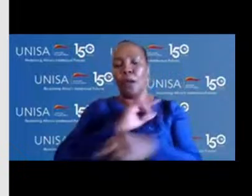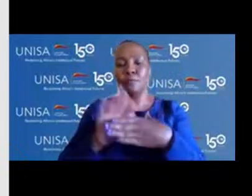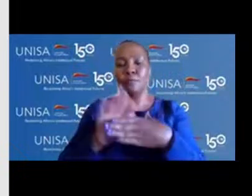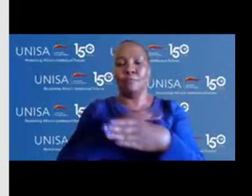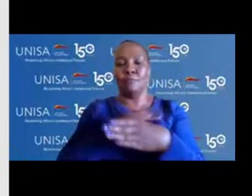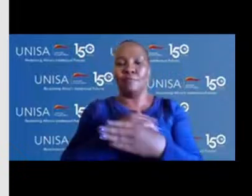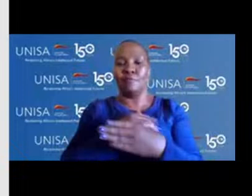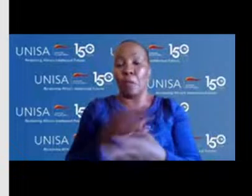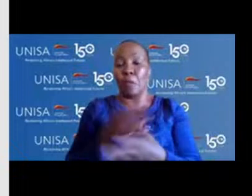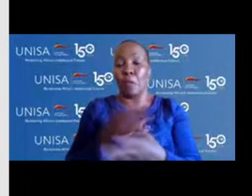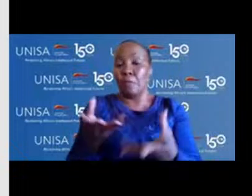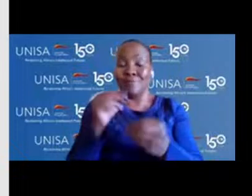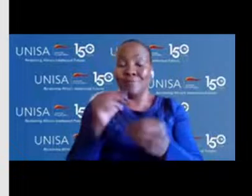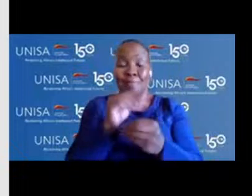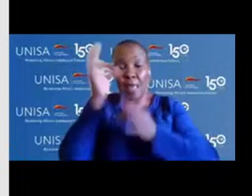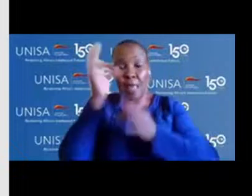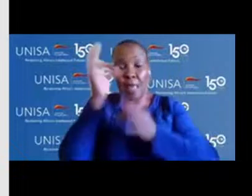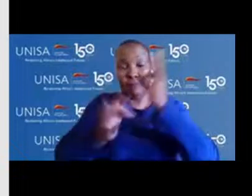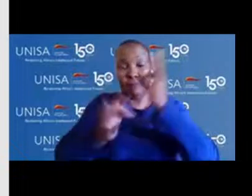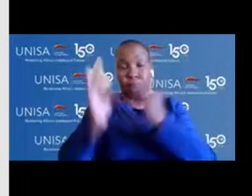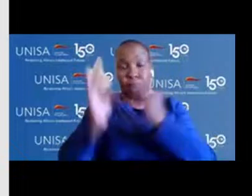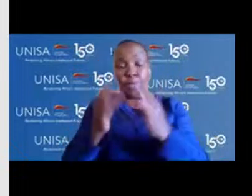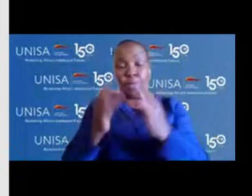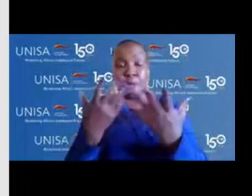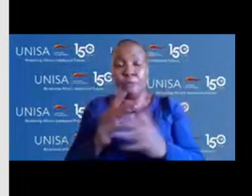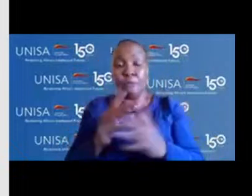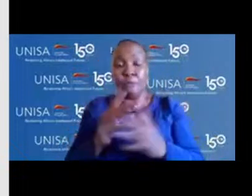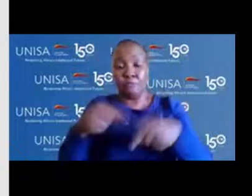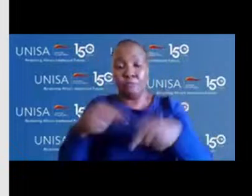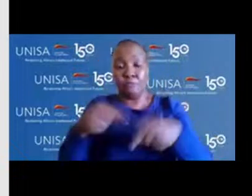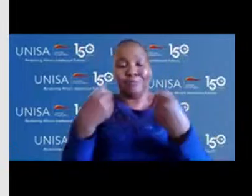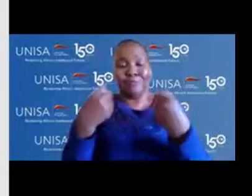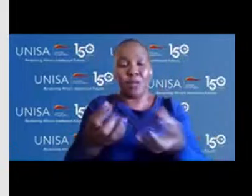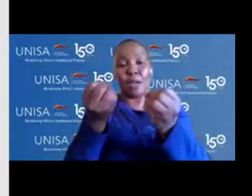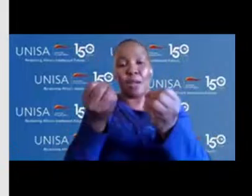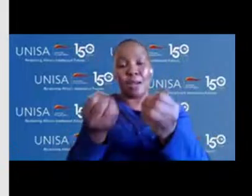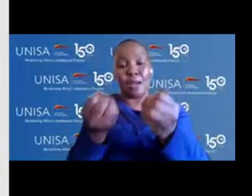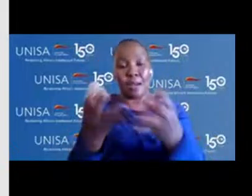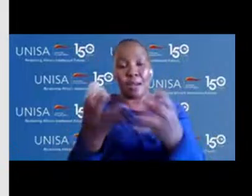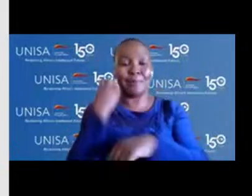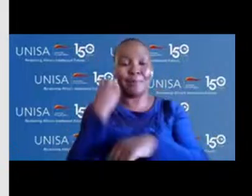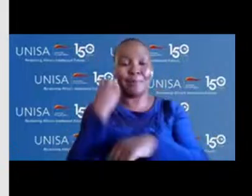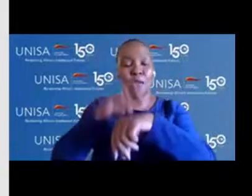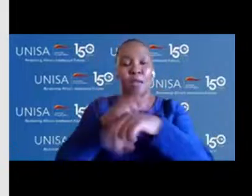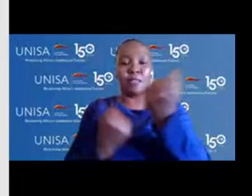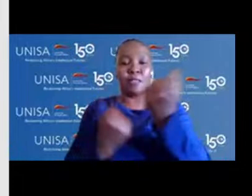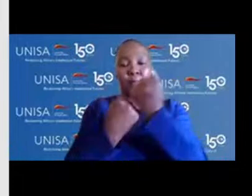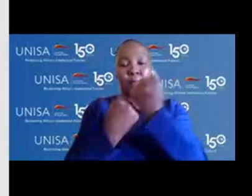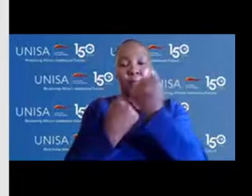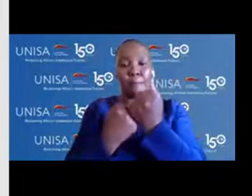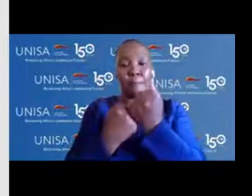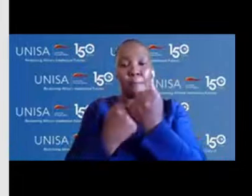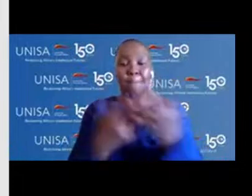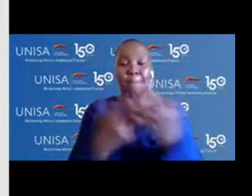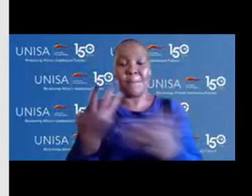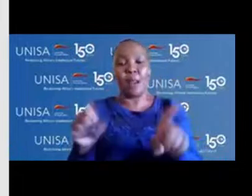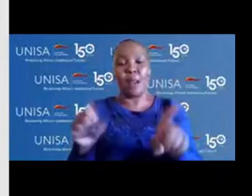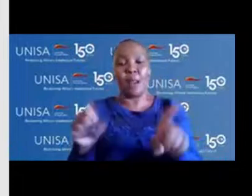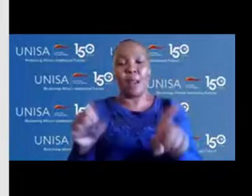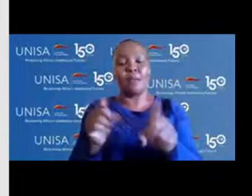the explanation, we may not provide the required support. Like for instance, you may have 2 students